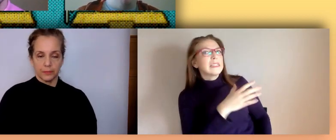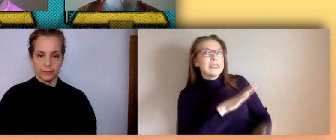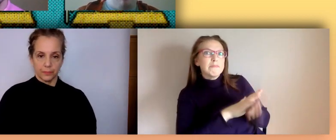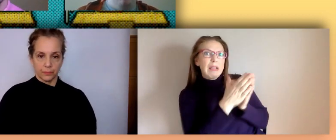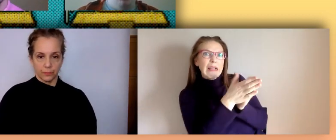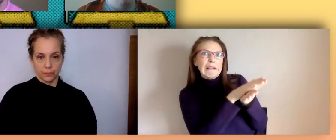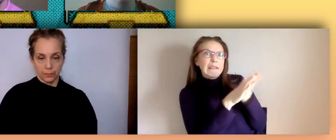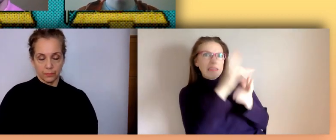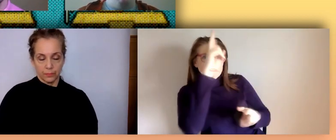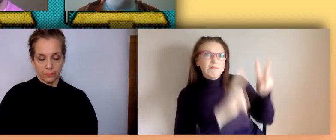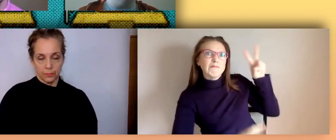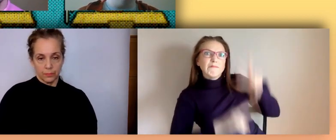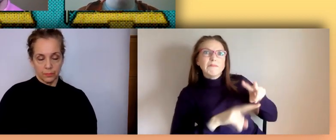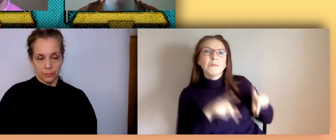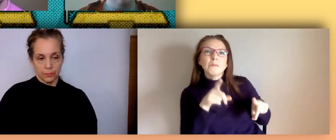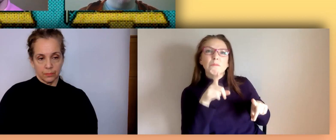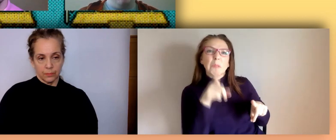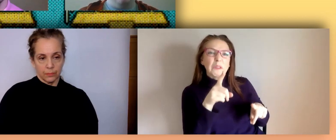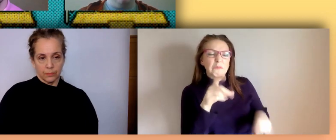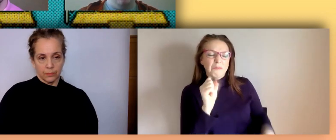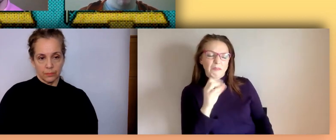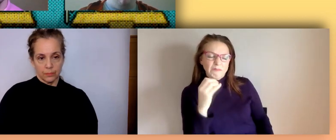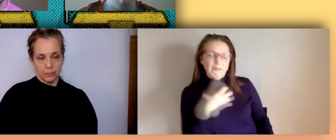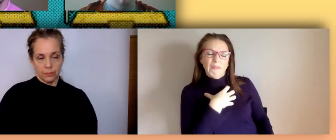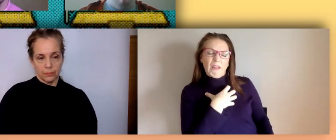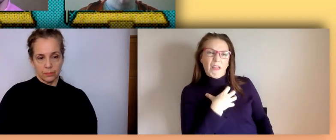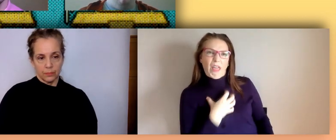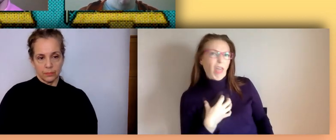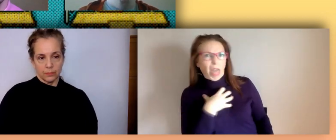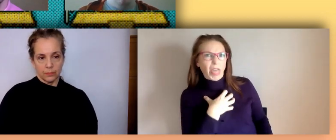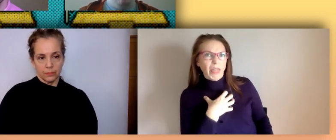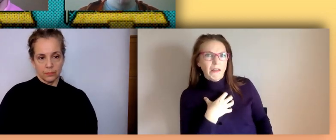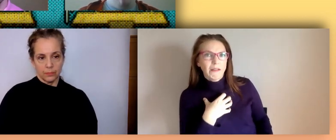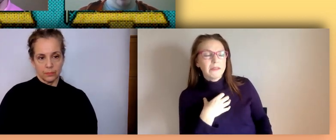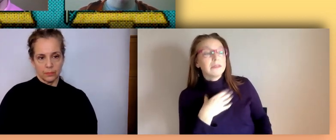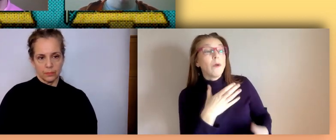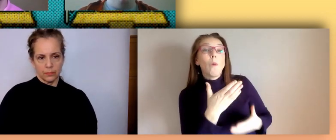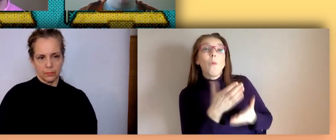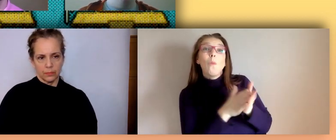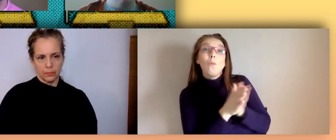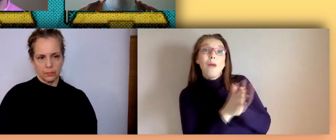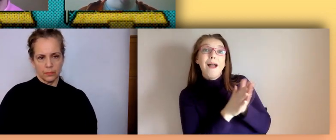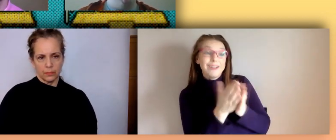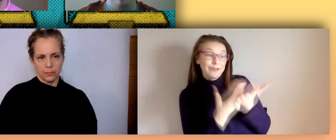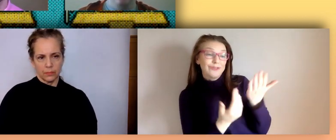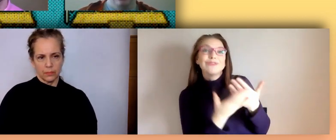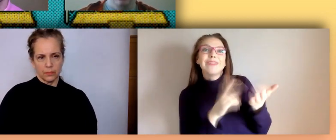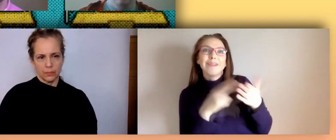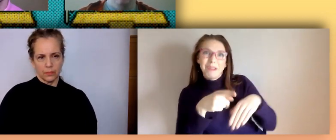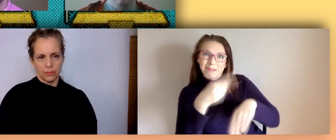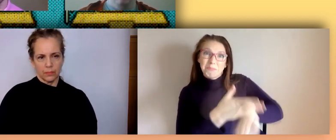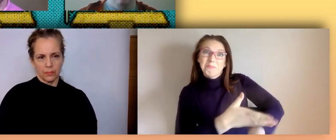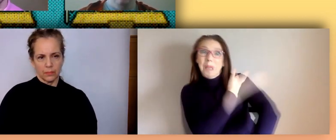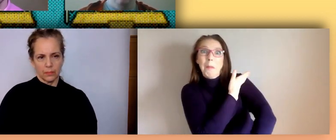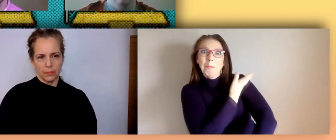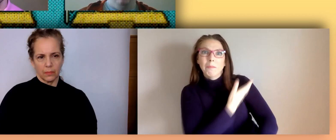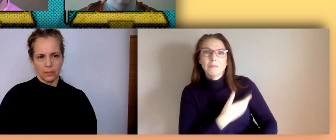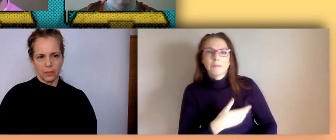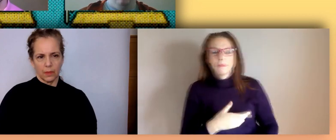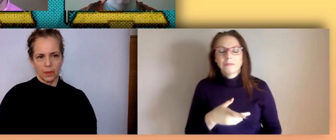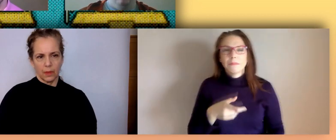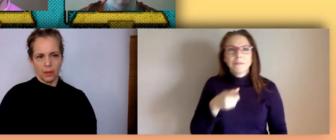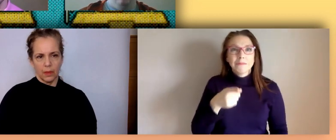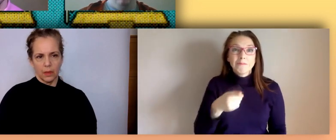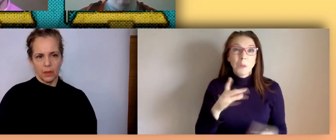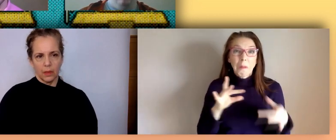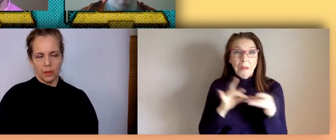clean, stupid. You are so disgusting. Washing your hands would be a huge improvement. What did you